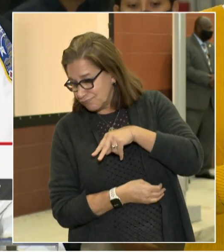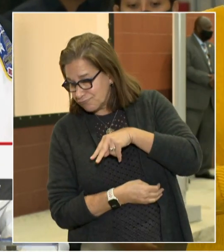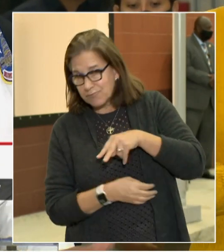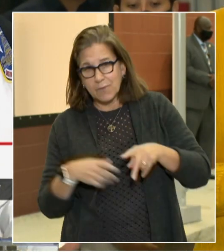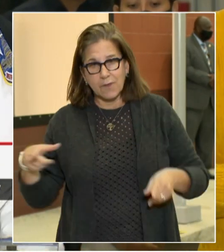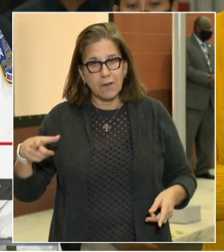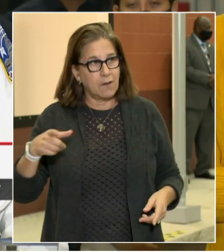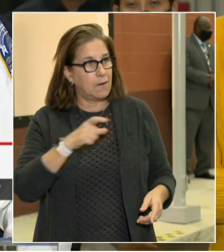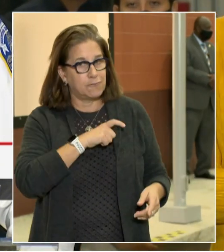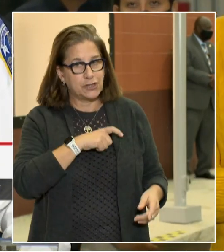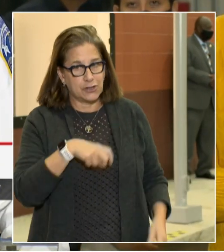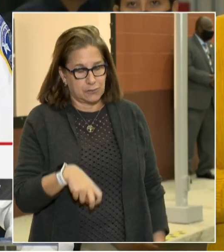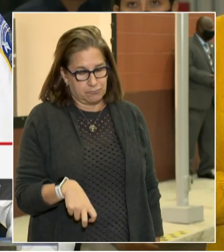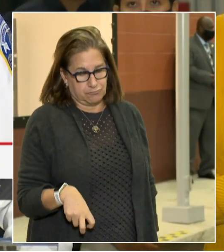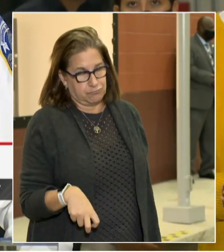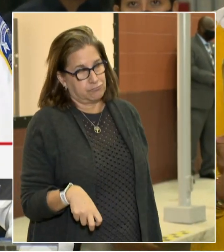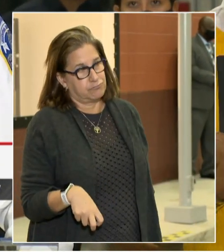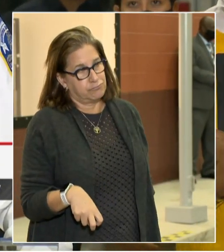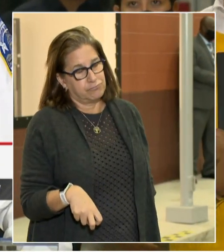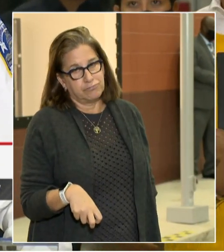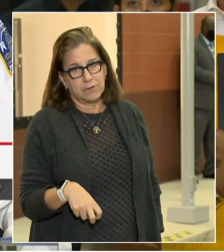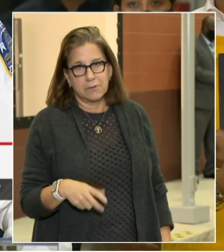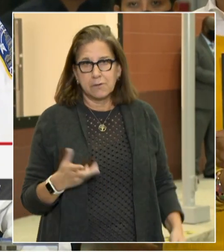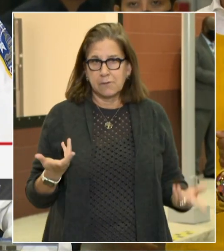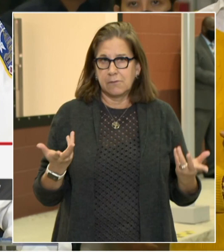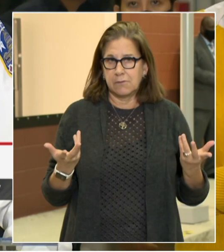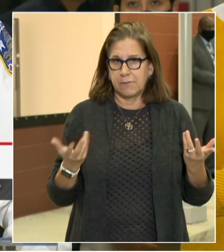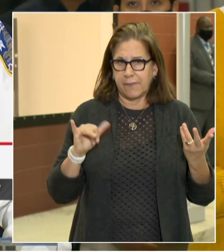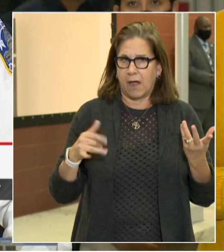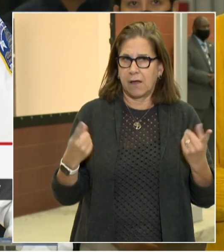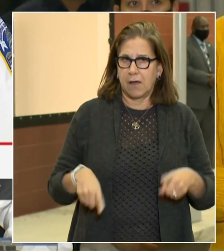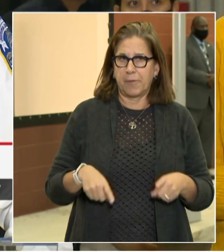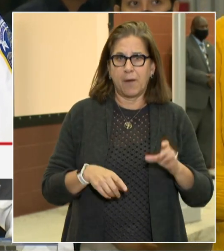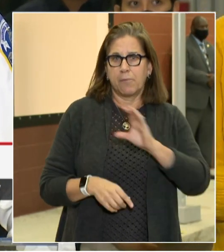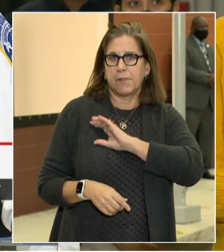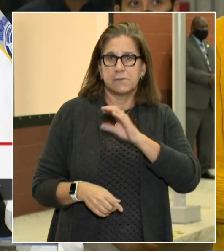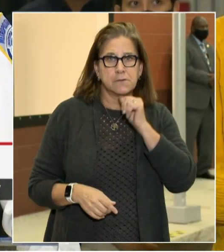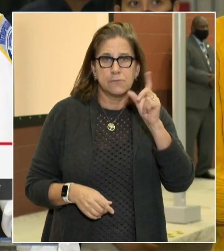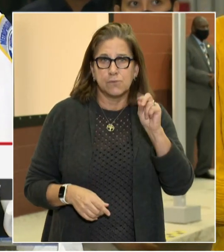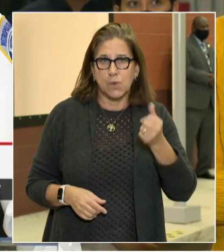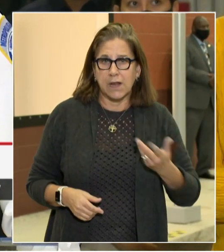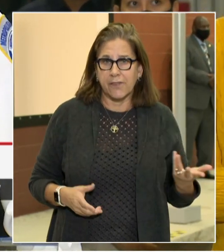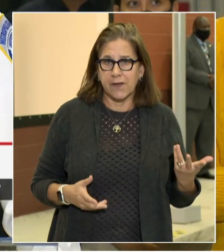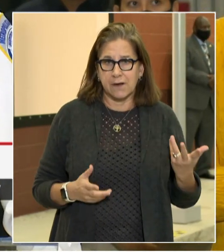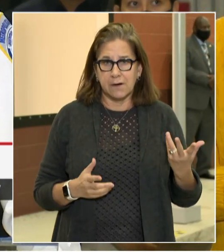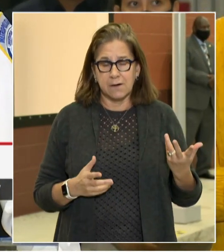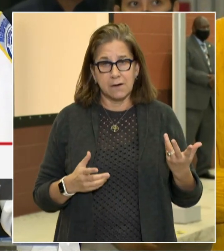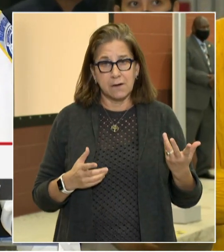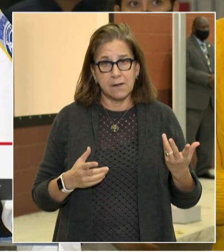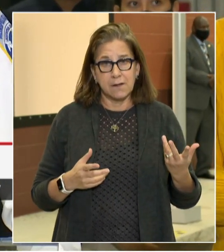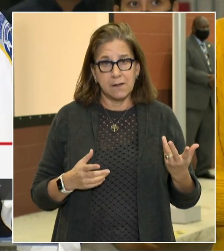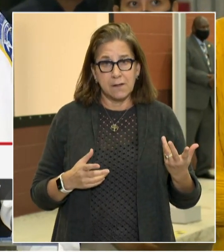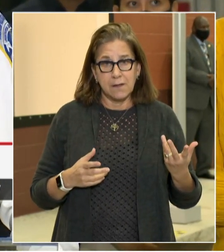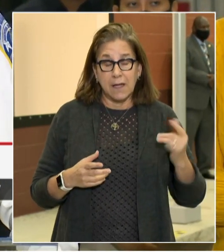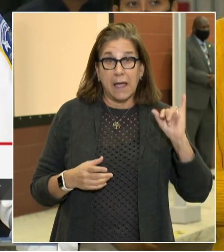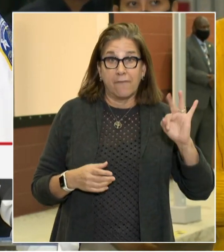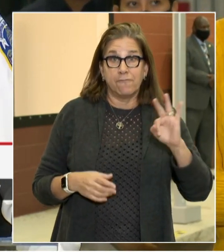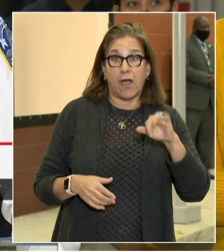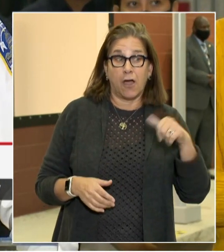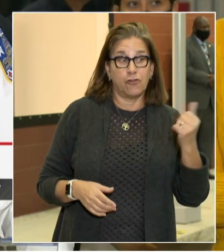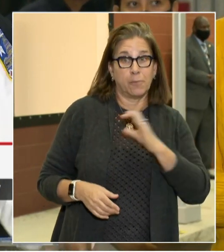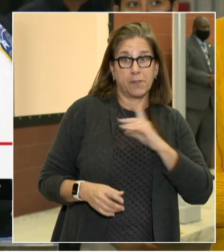encounter that the other officers, they did not step in. Any DC police? I'm thinking about. I don't want to feed